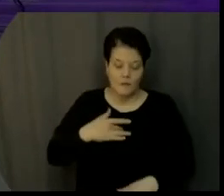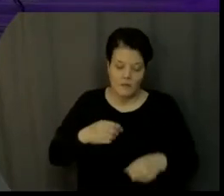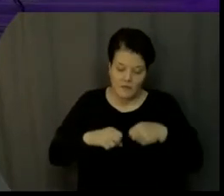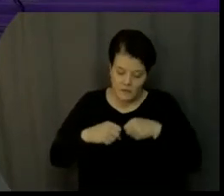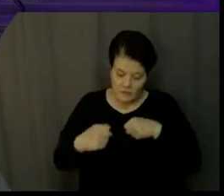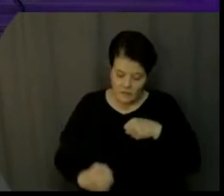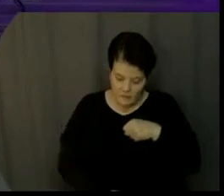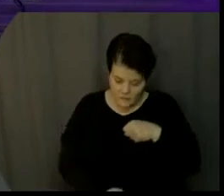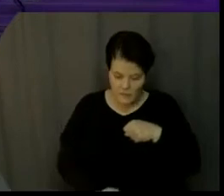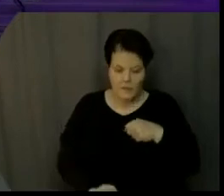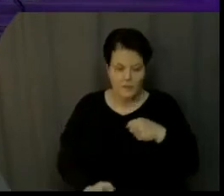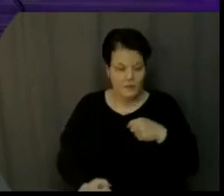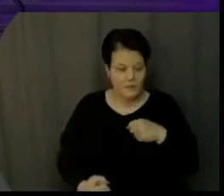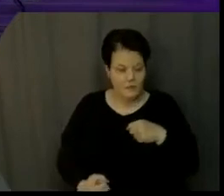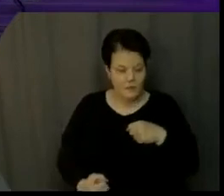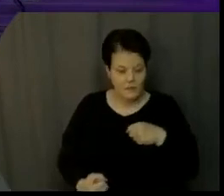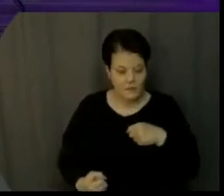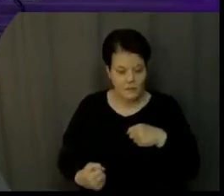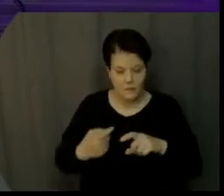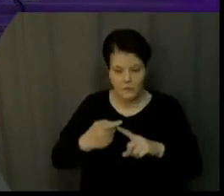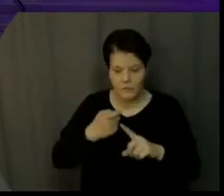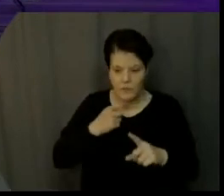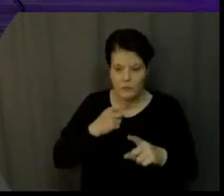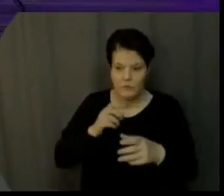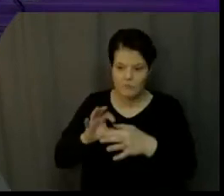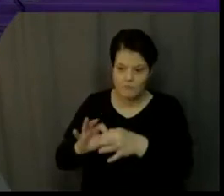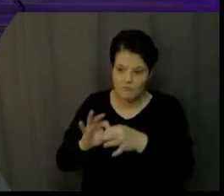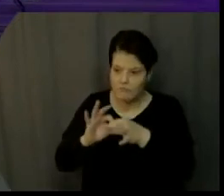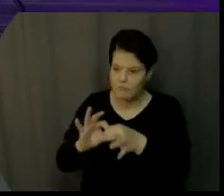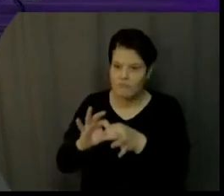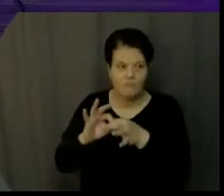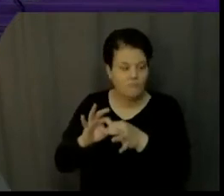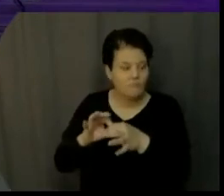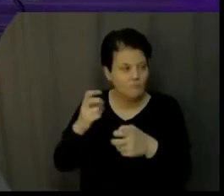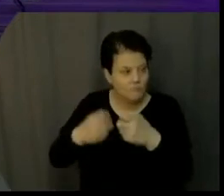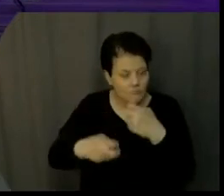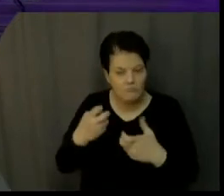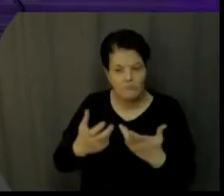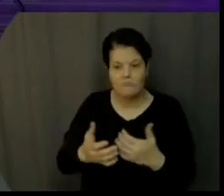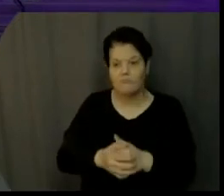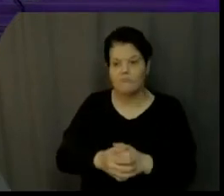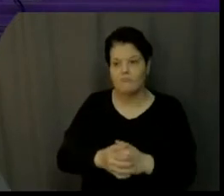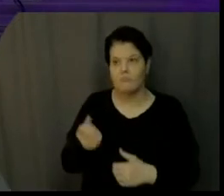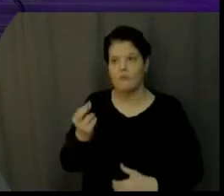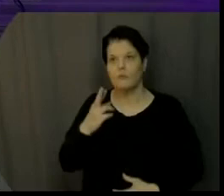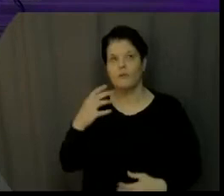Maybe because of relationships or health or emotions.